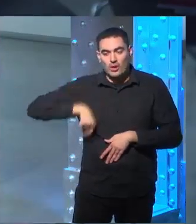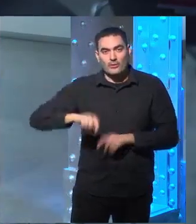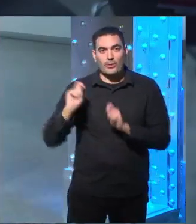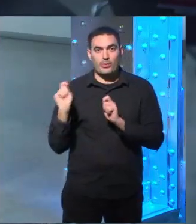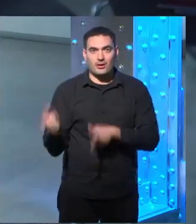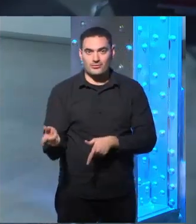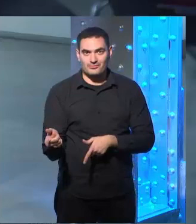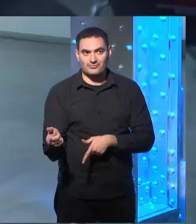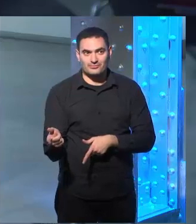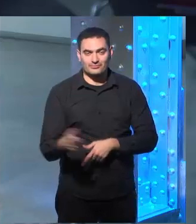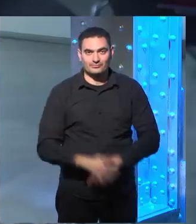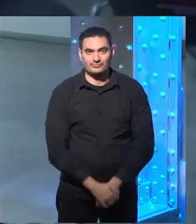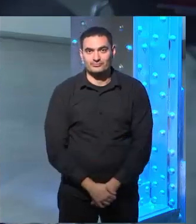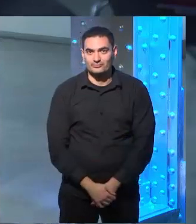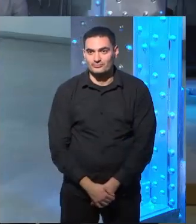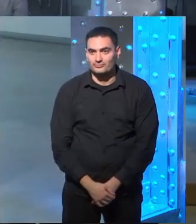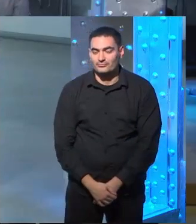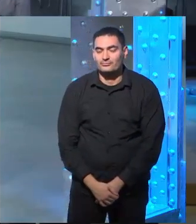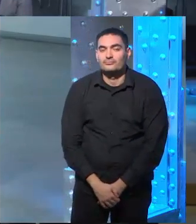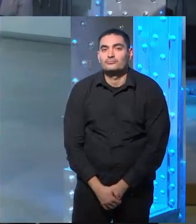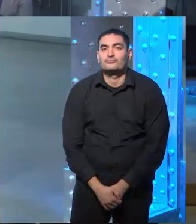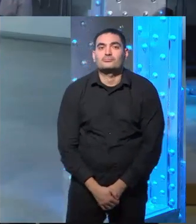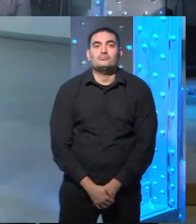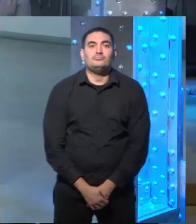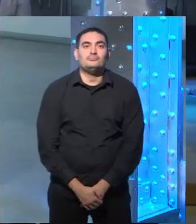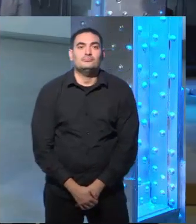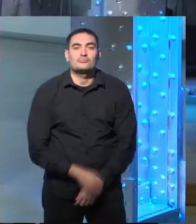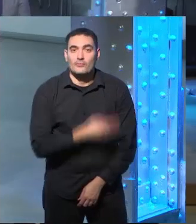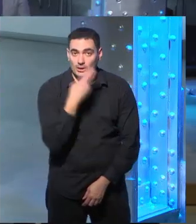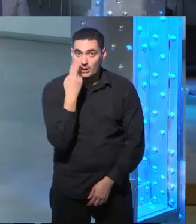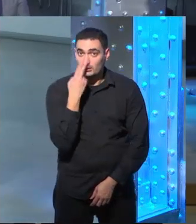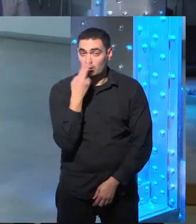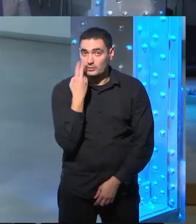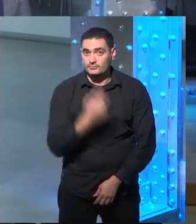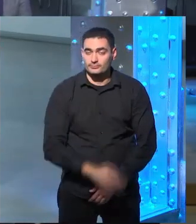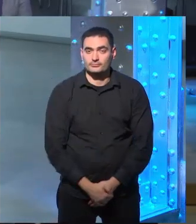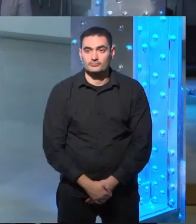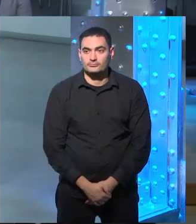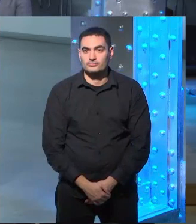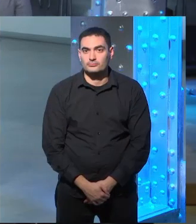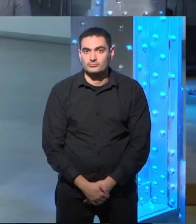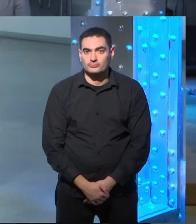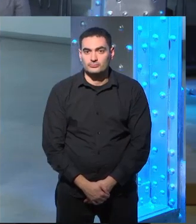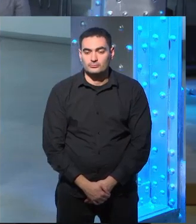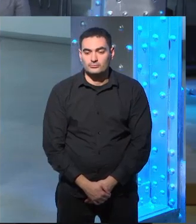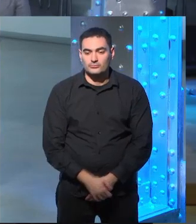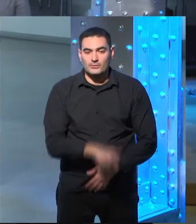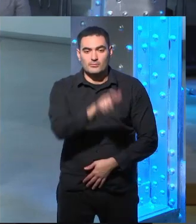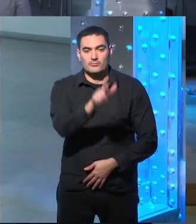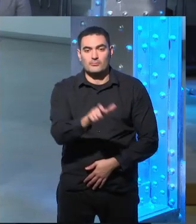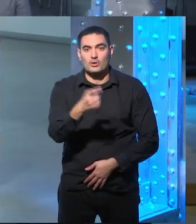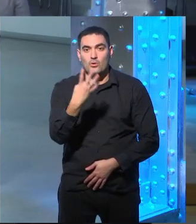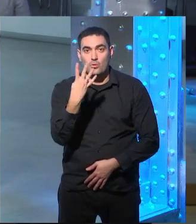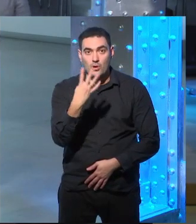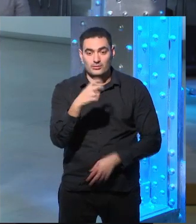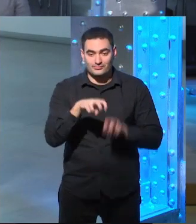shocking for us. So what differentiates us from machines is exactly what machines can do. I have